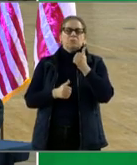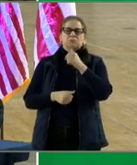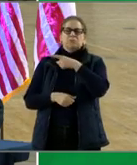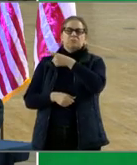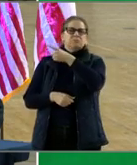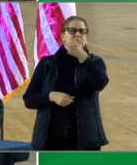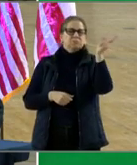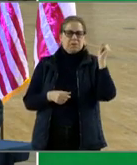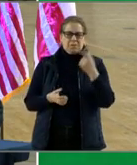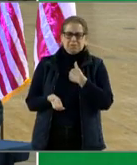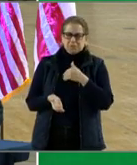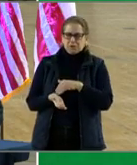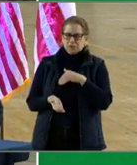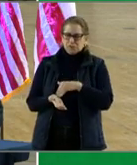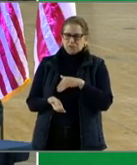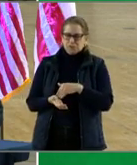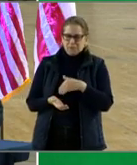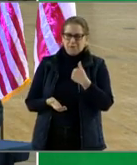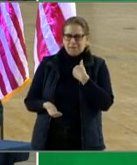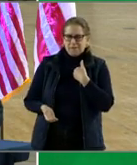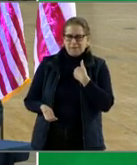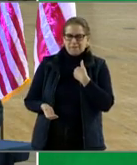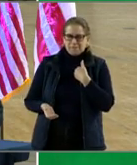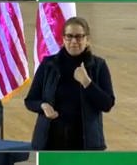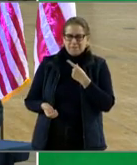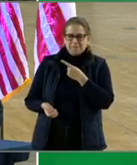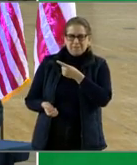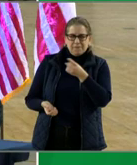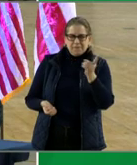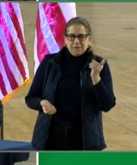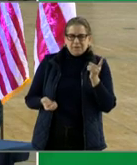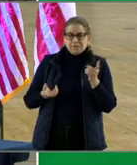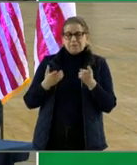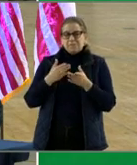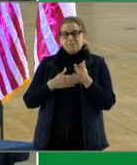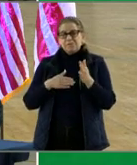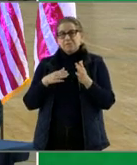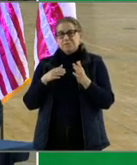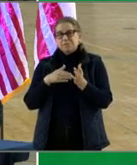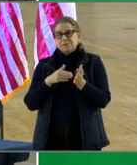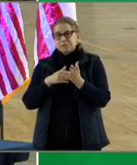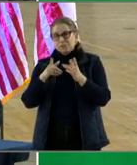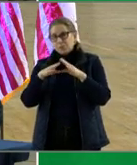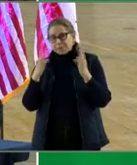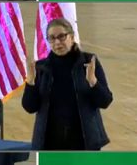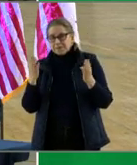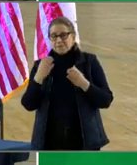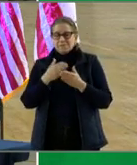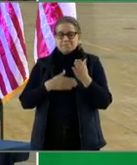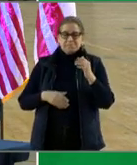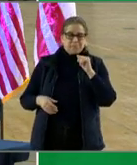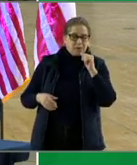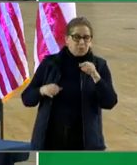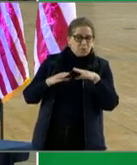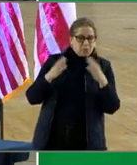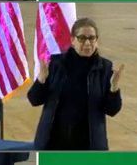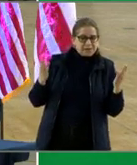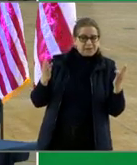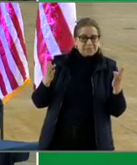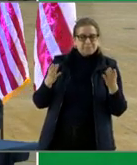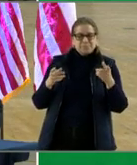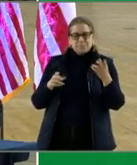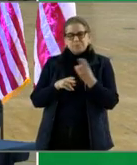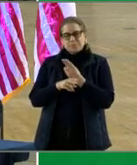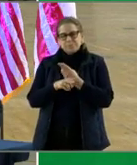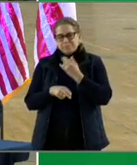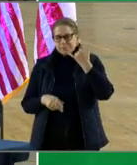open and can do the swab is no longer of consequence, but they can do the clinical assessment over the phone and give them an order. And